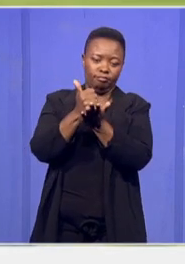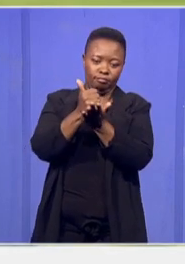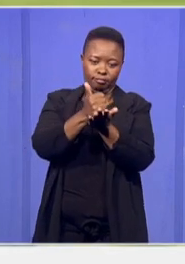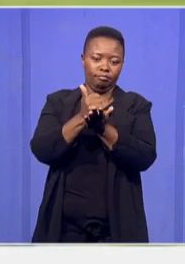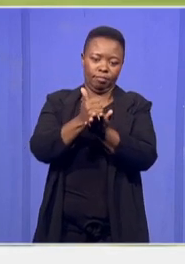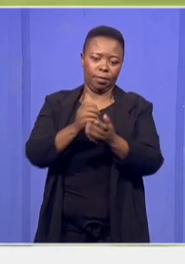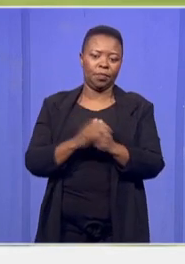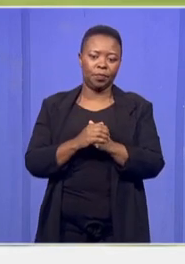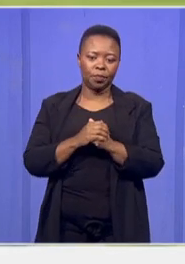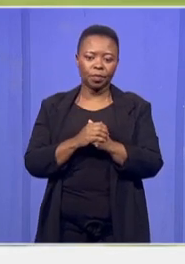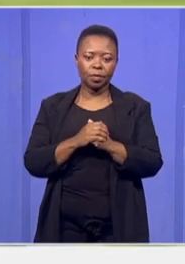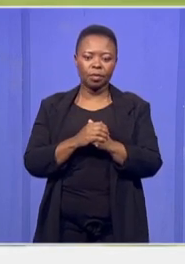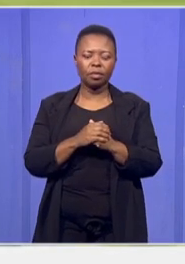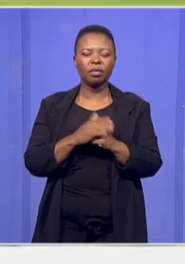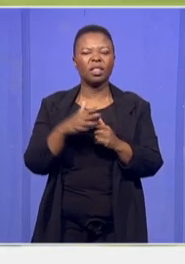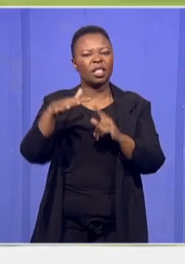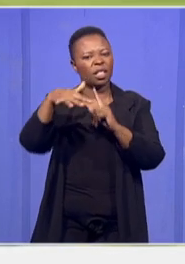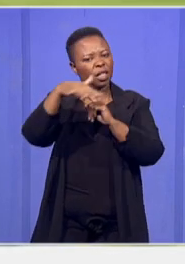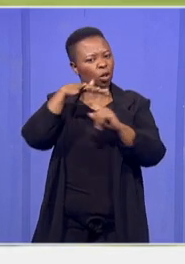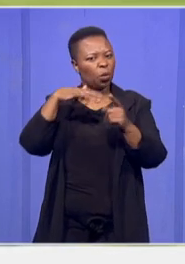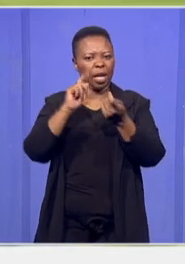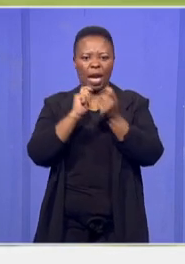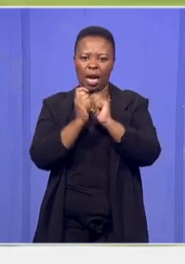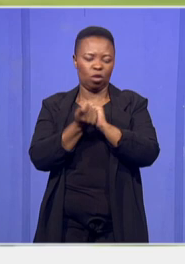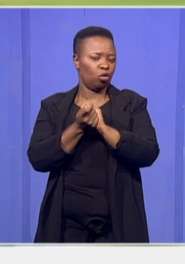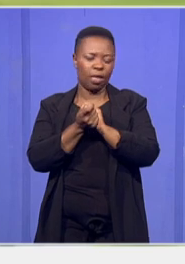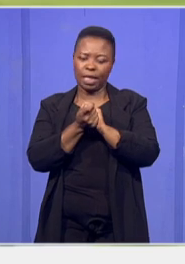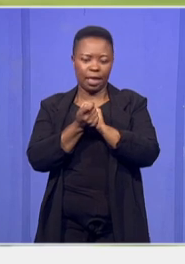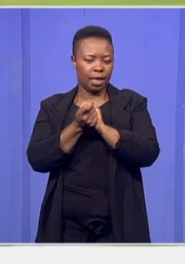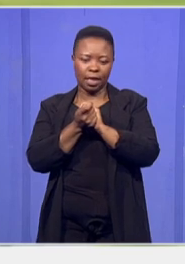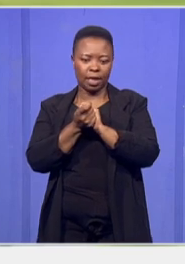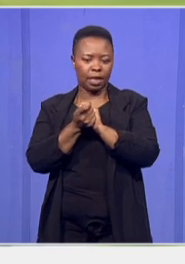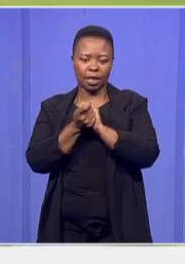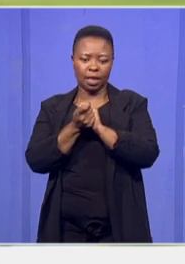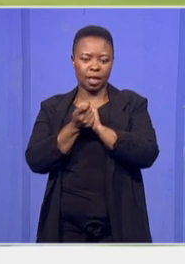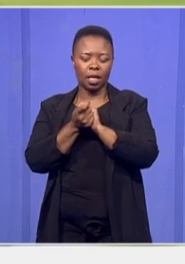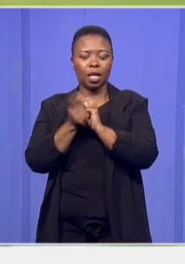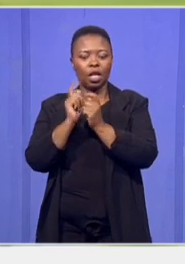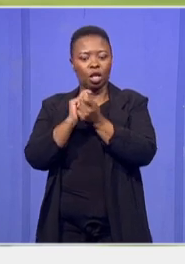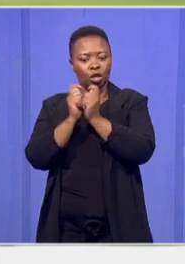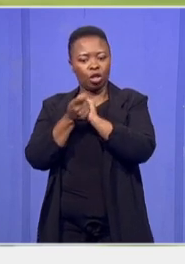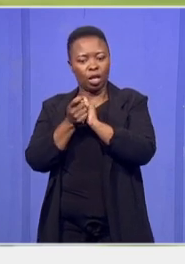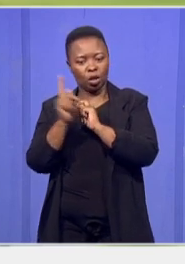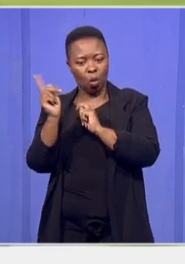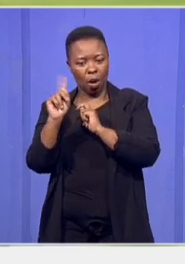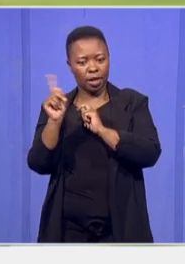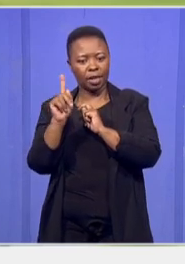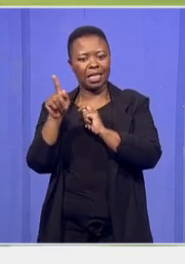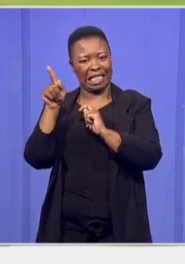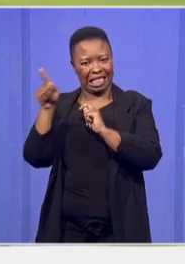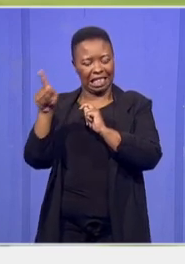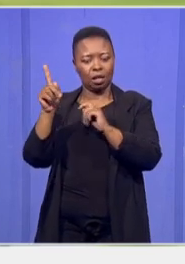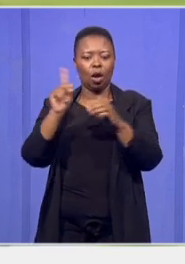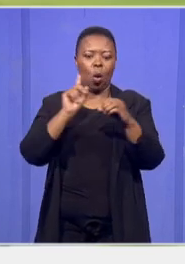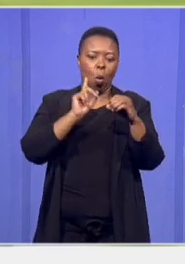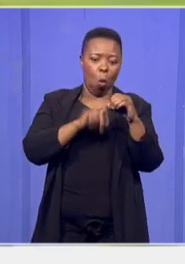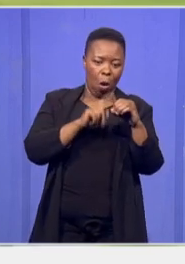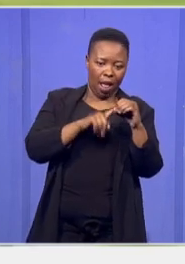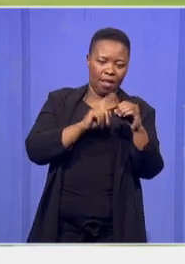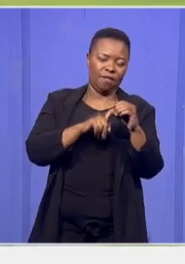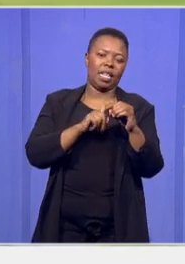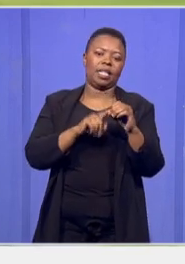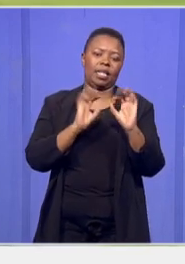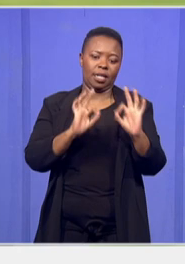not changed that much. The only thing that has changed, Fez has just qualified. You are correct to